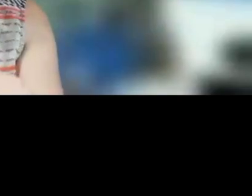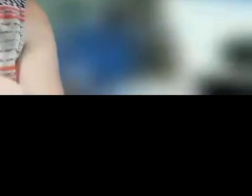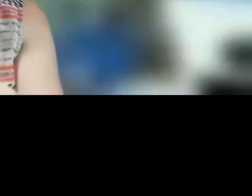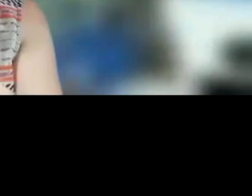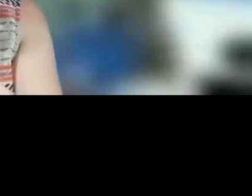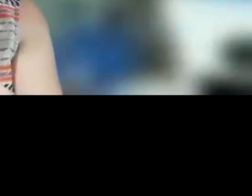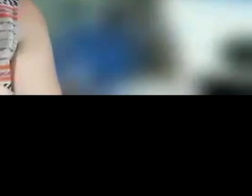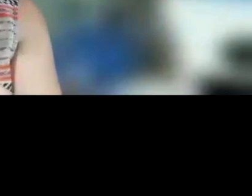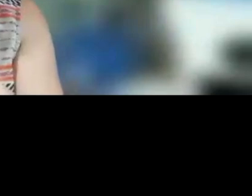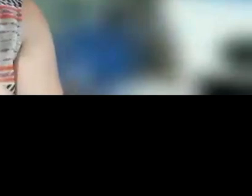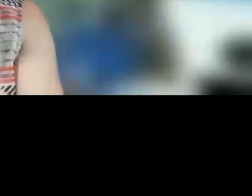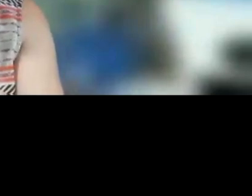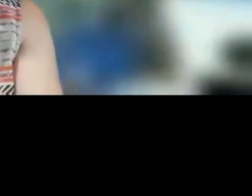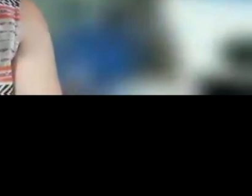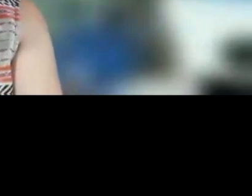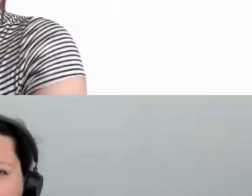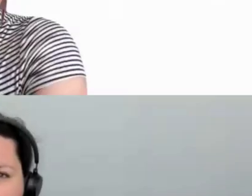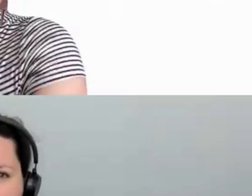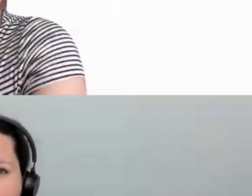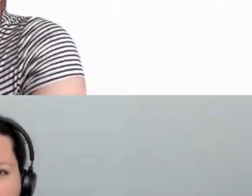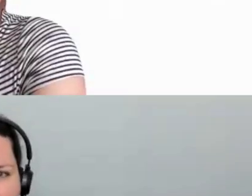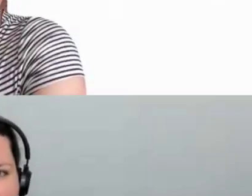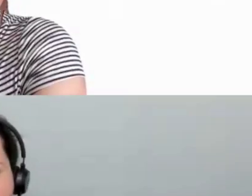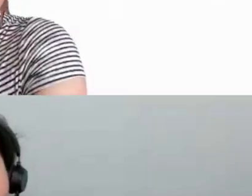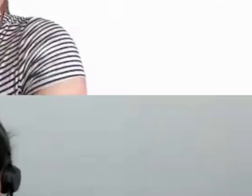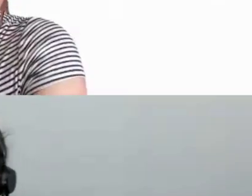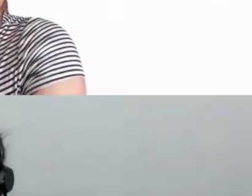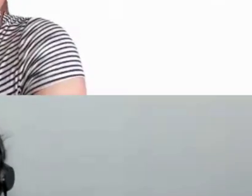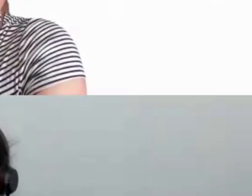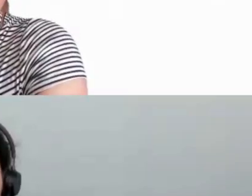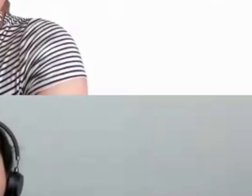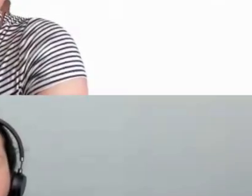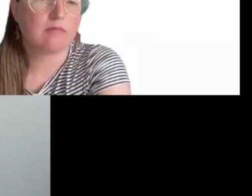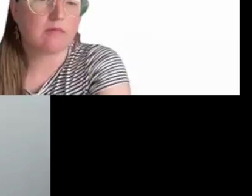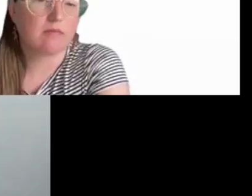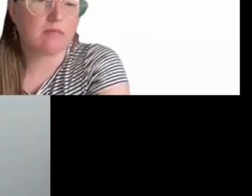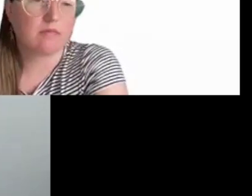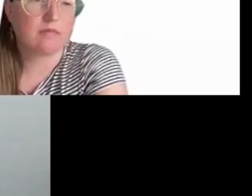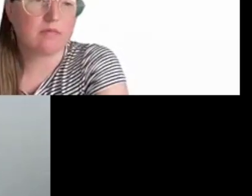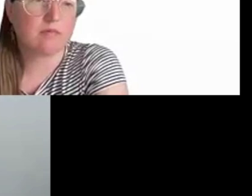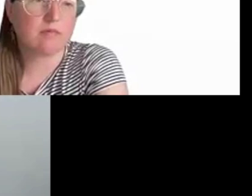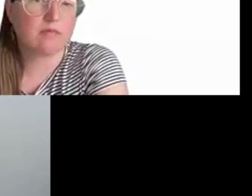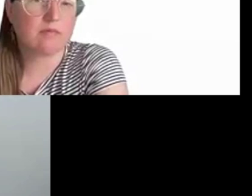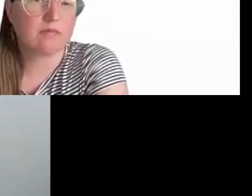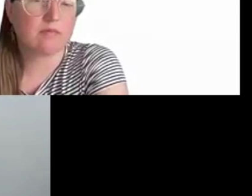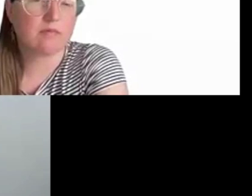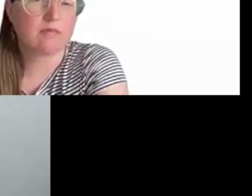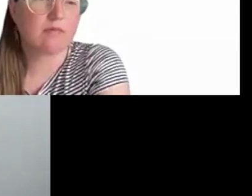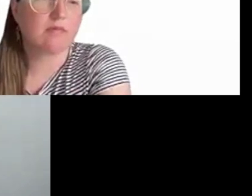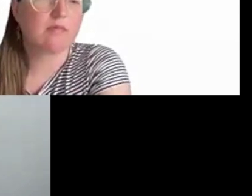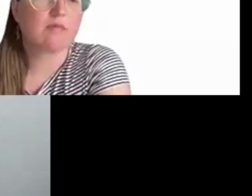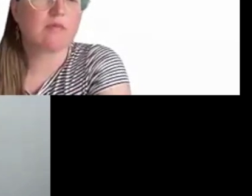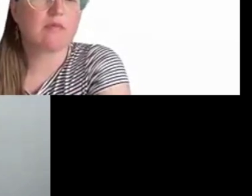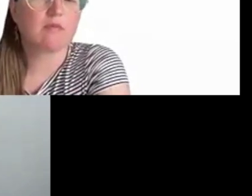sets that would follow them long after one or two identified needs. Within Wraparound, there